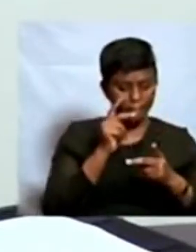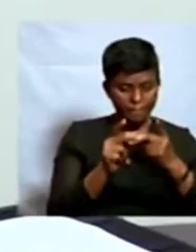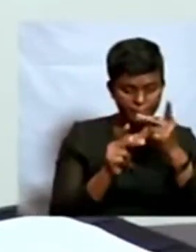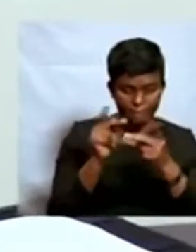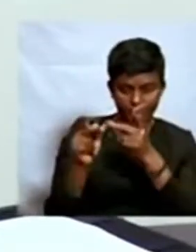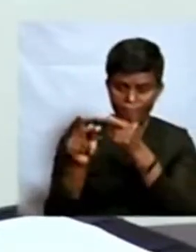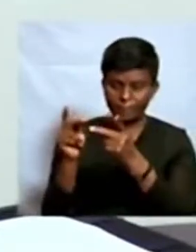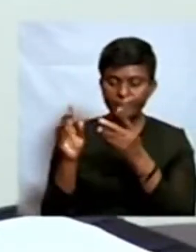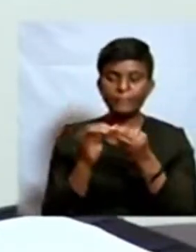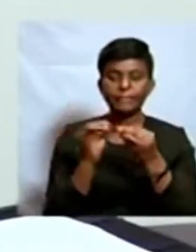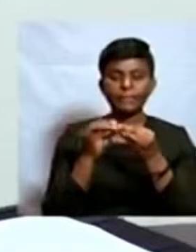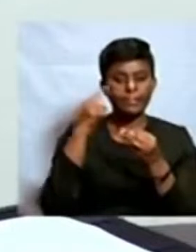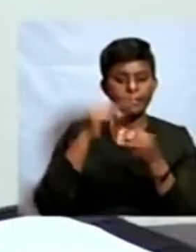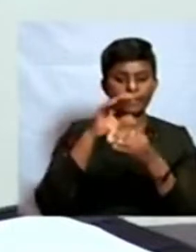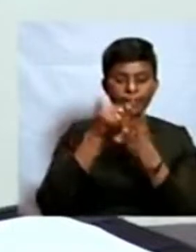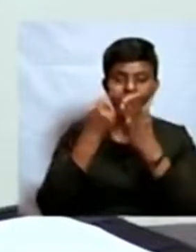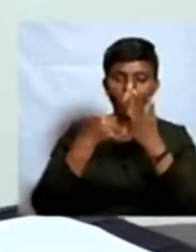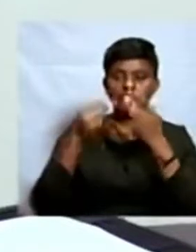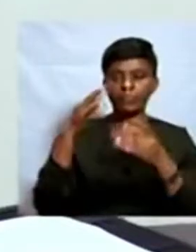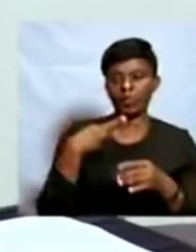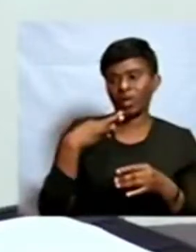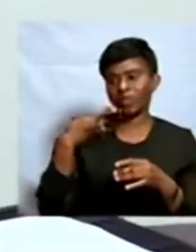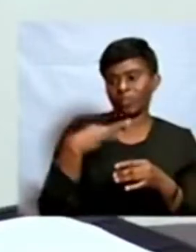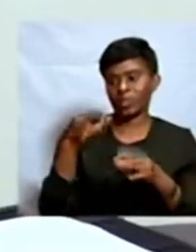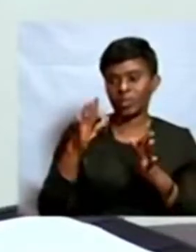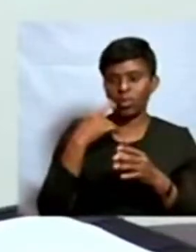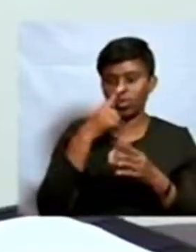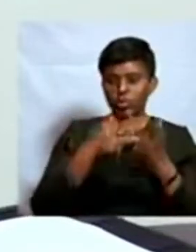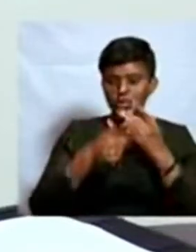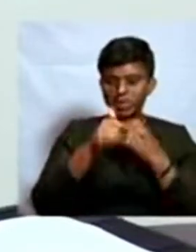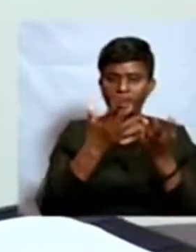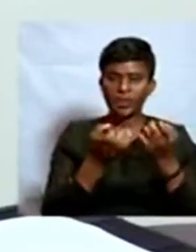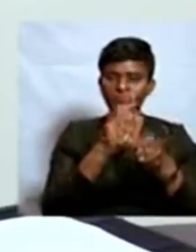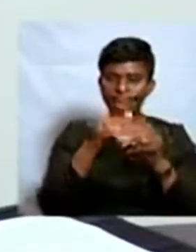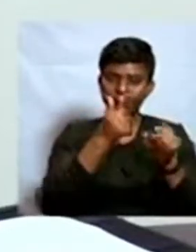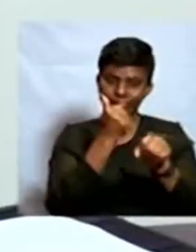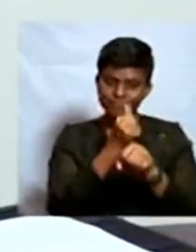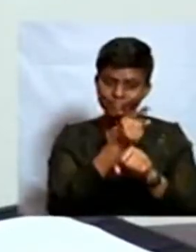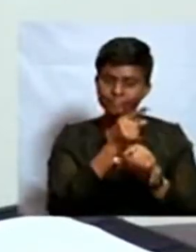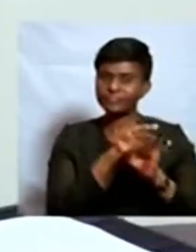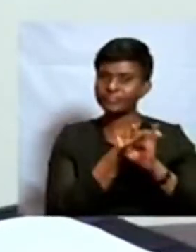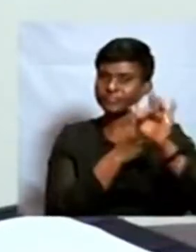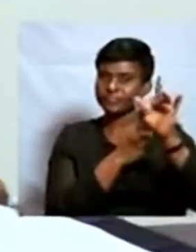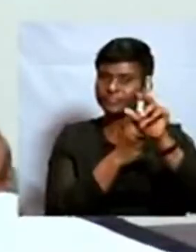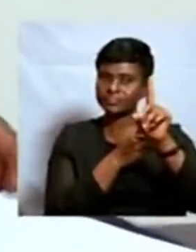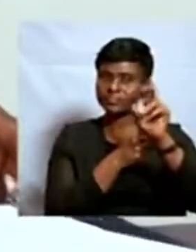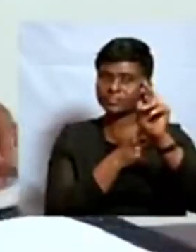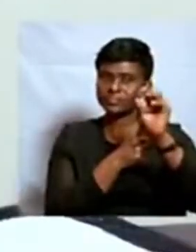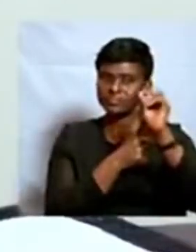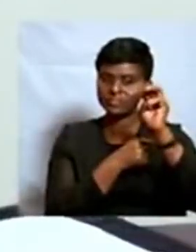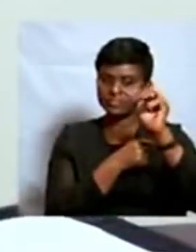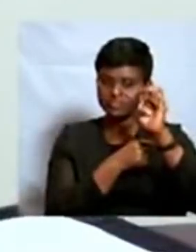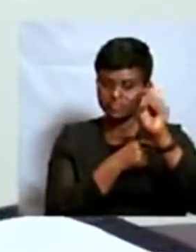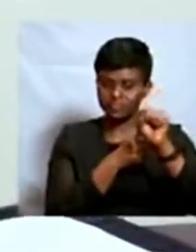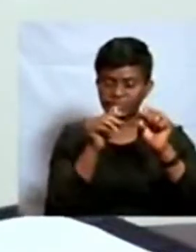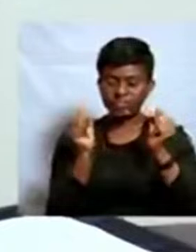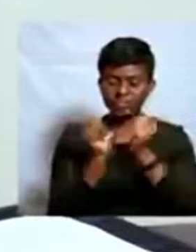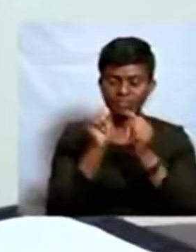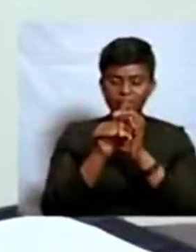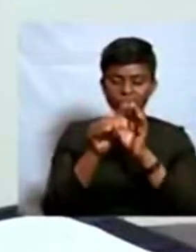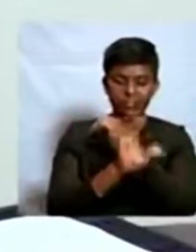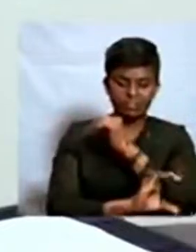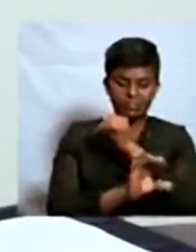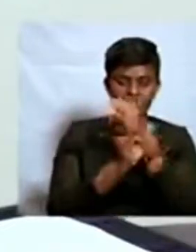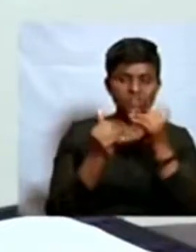for prospective applicants who want to establish aerodromes within the country. So